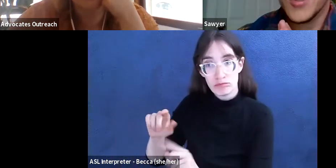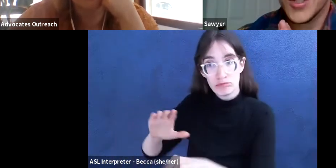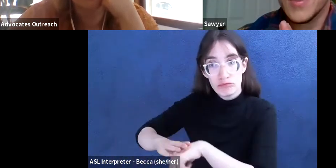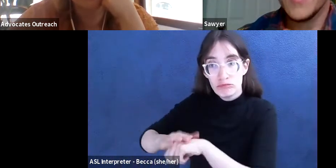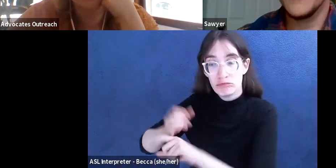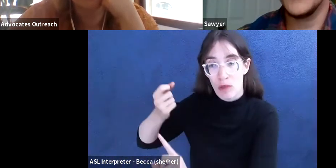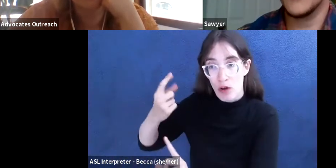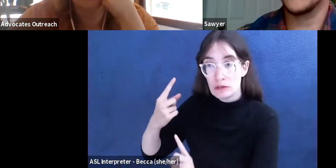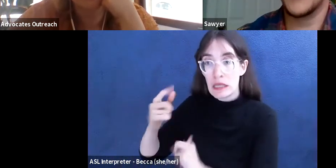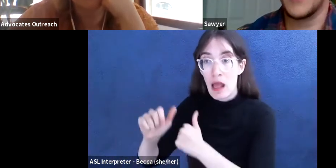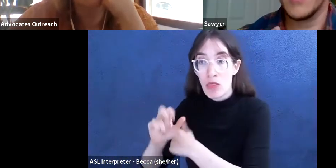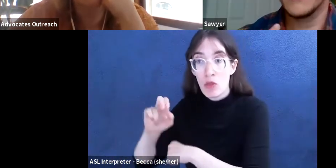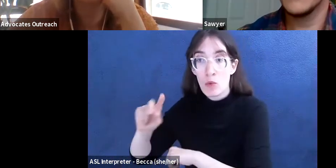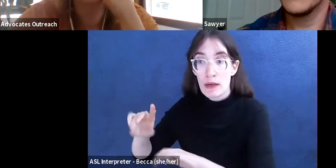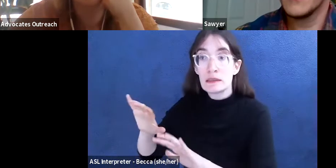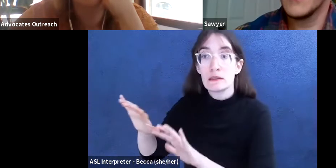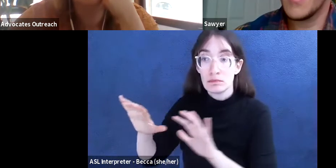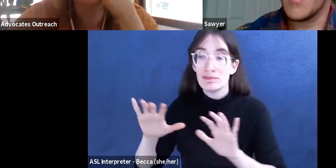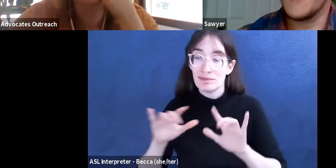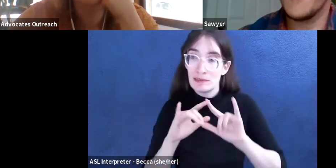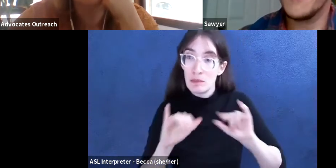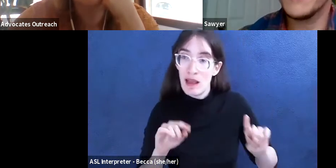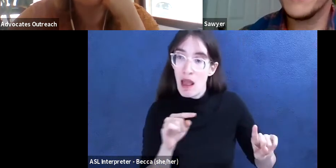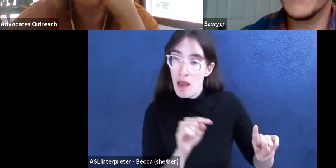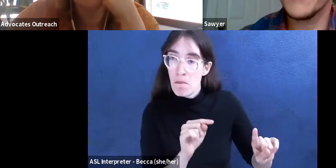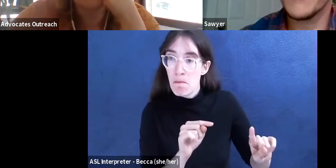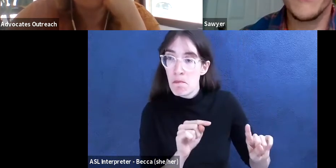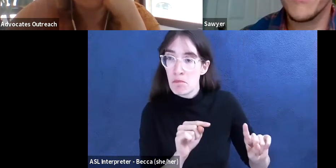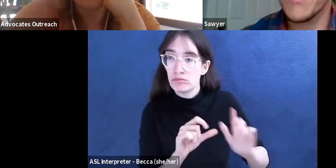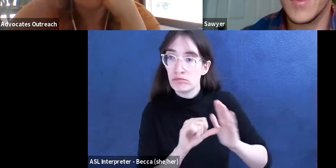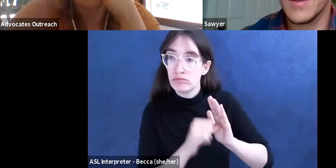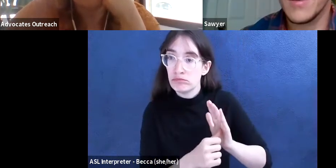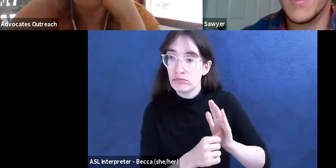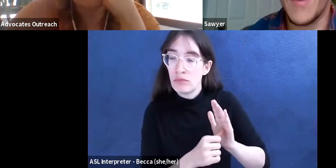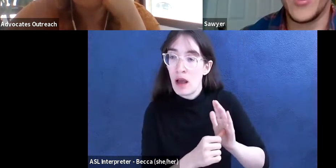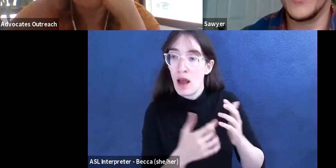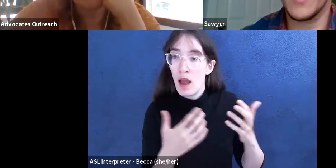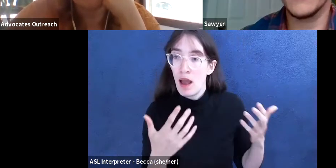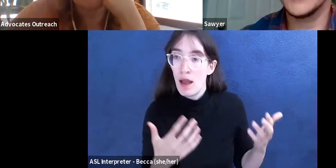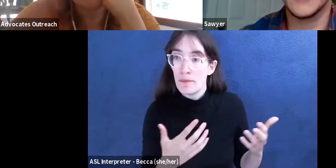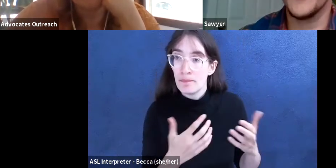inclusive, and it's one of my favorites for sure.